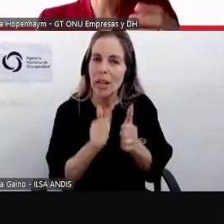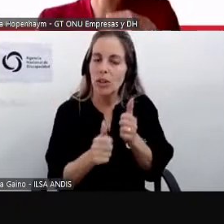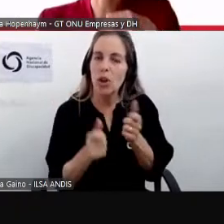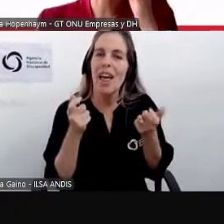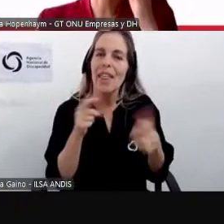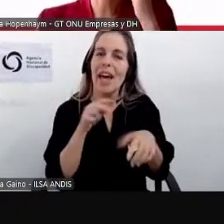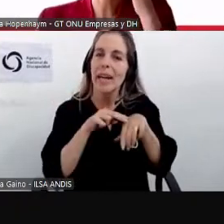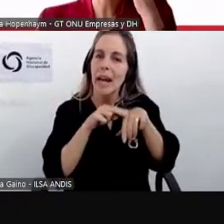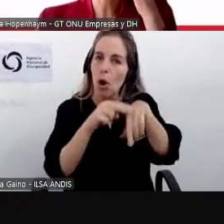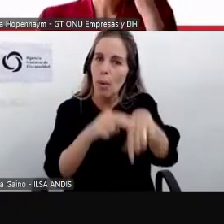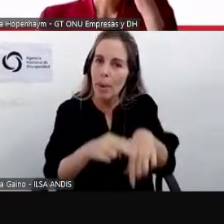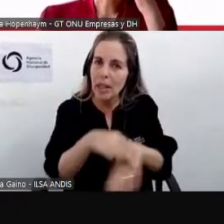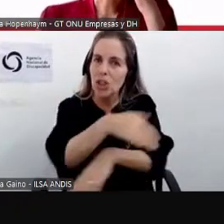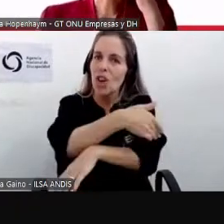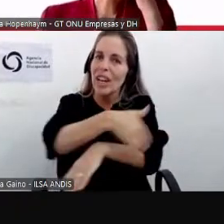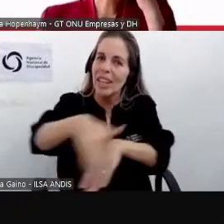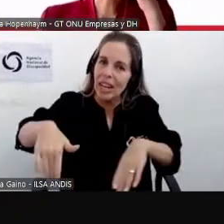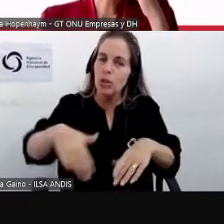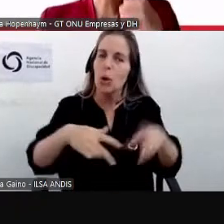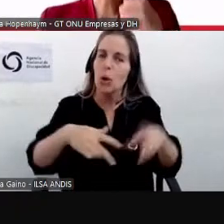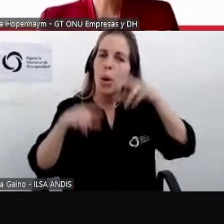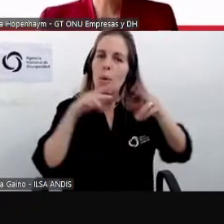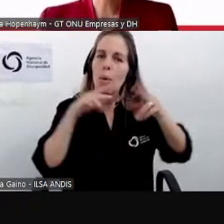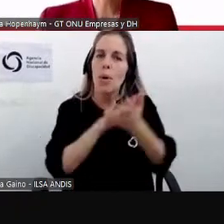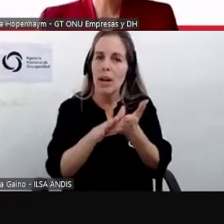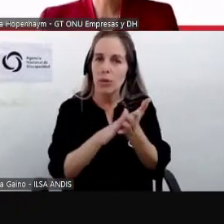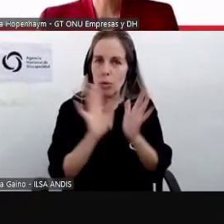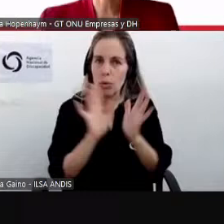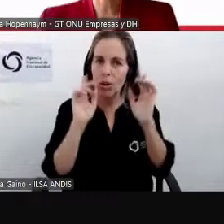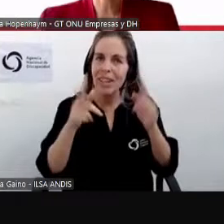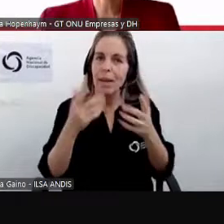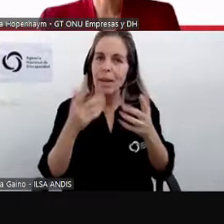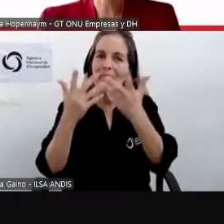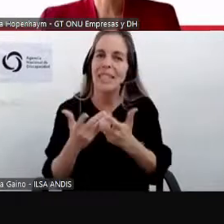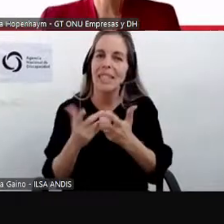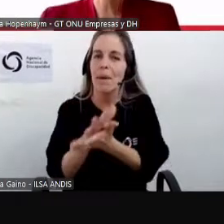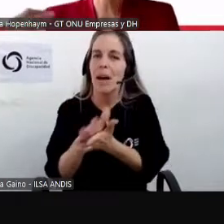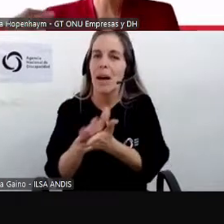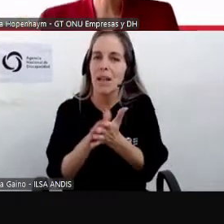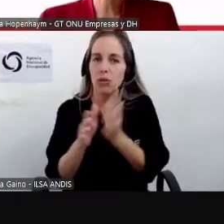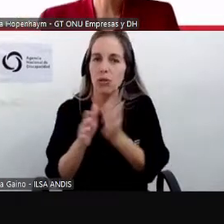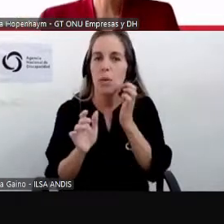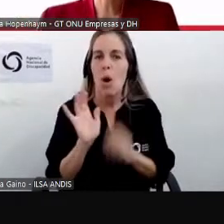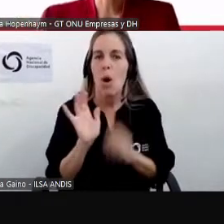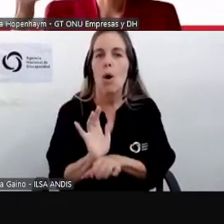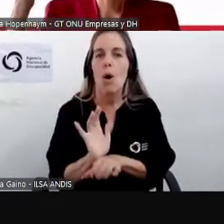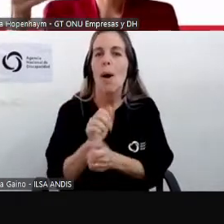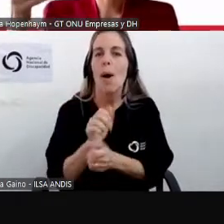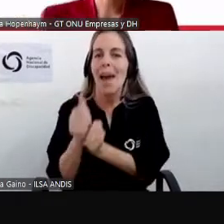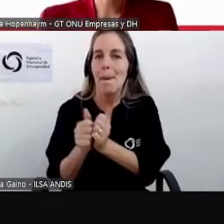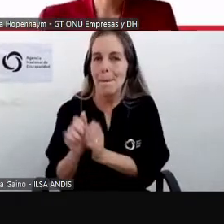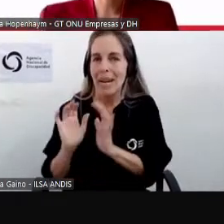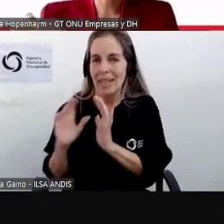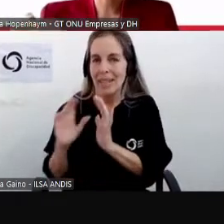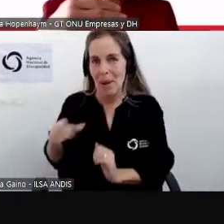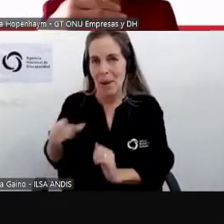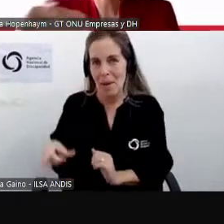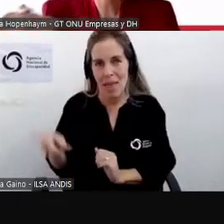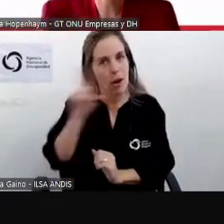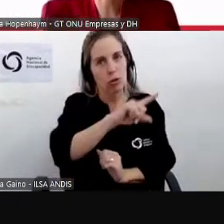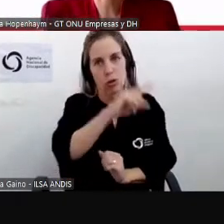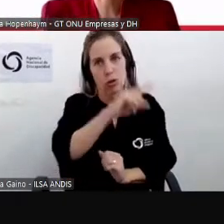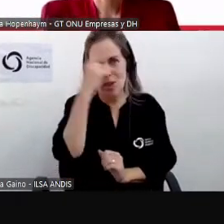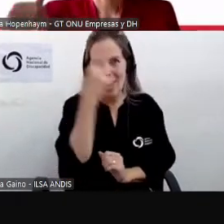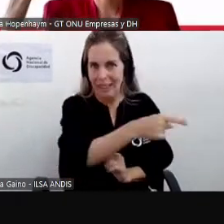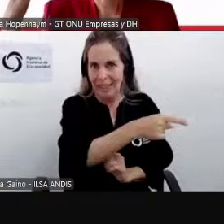relieve companies their responsibility. If the state has a sound legal framework for the protection of human rights, but yet lacks the capacity to implement such framework or for monitoring, inspection, and enforcement, that will not relieve